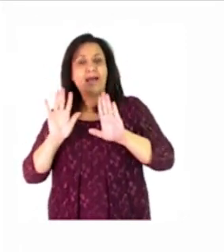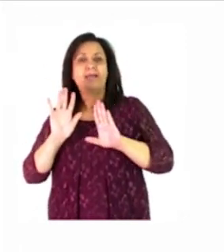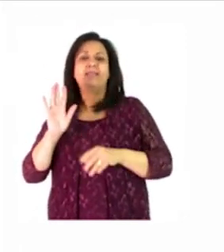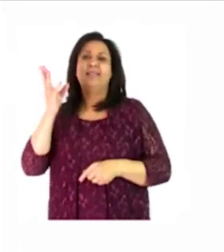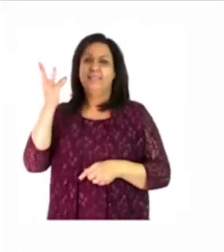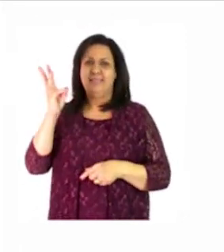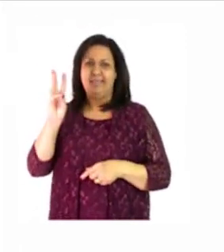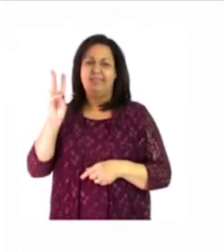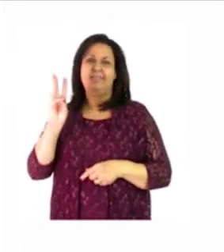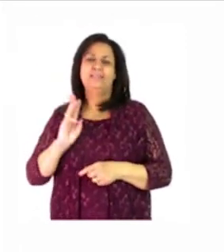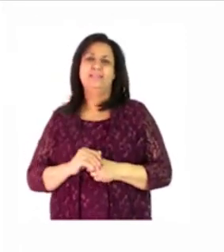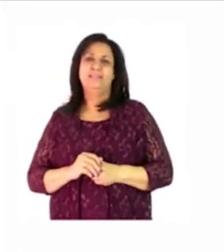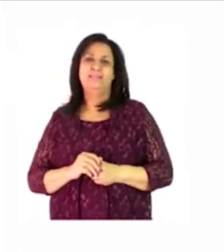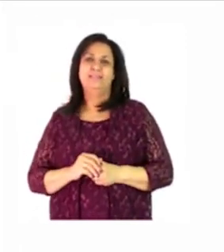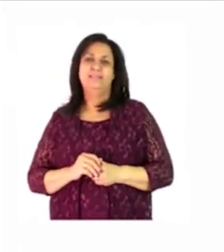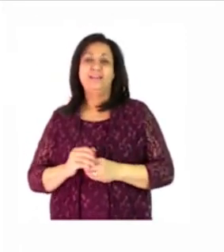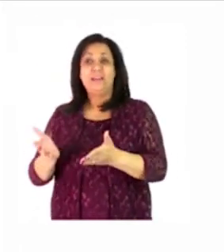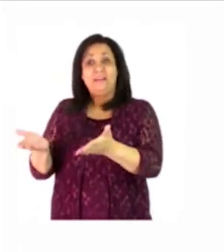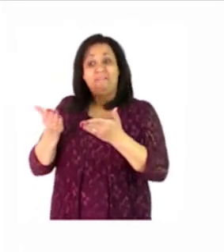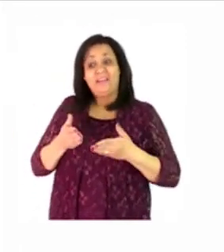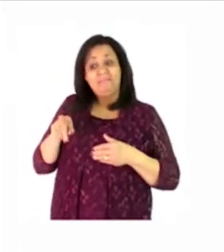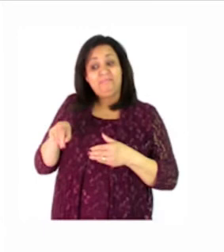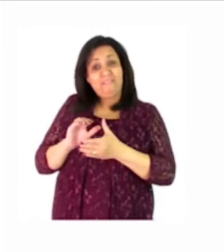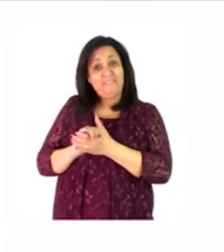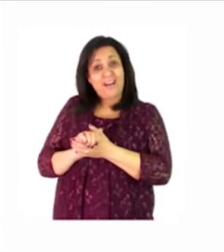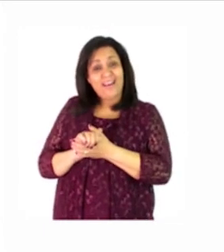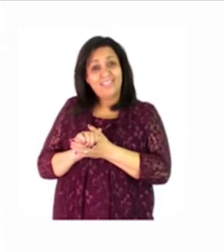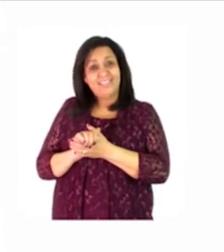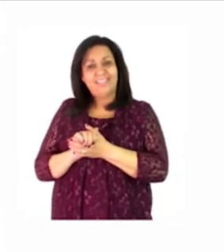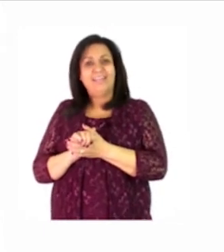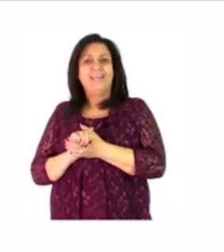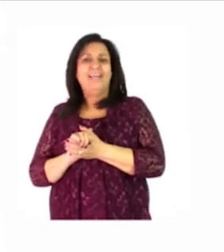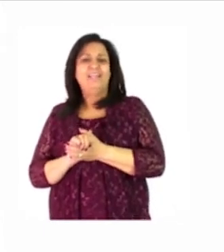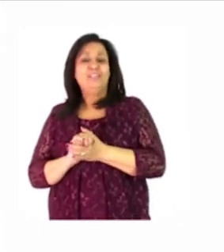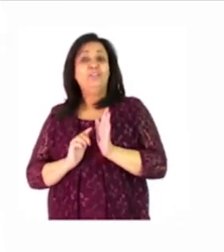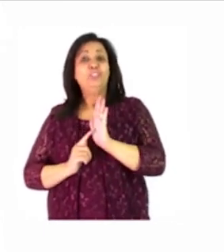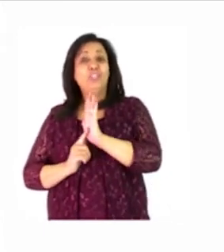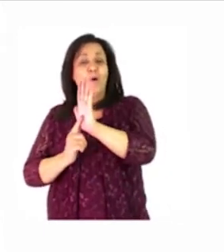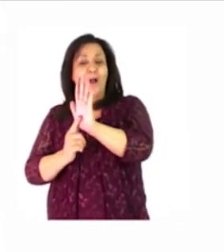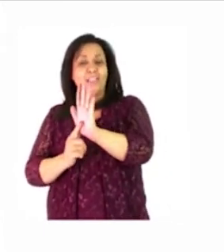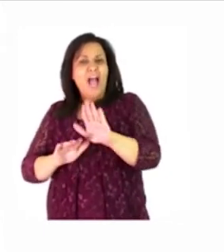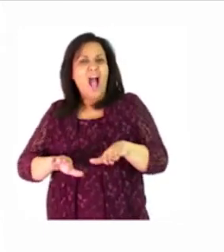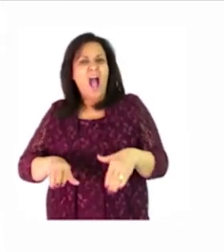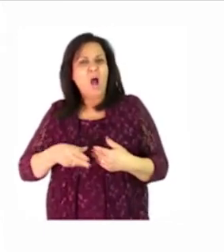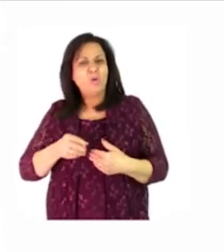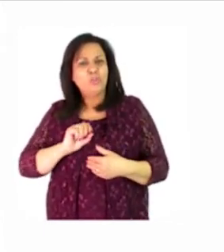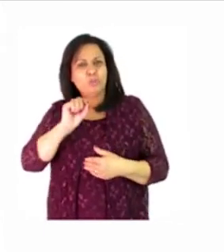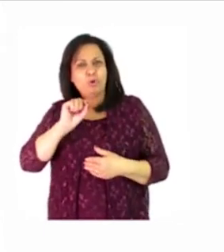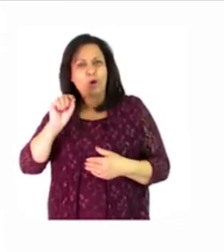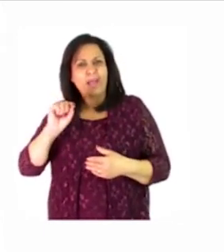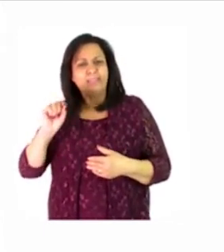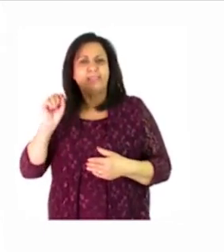6. I would like to invite my friends to come and demonstrate for me how to color